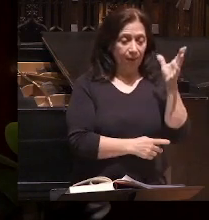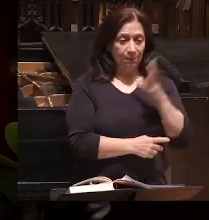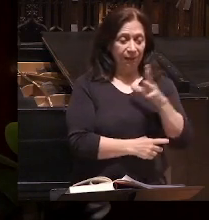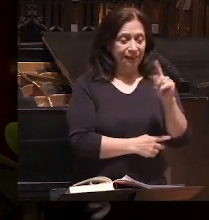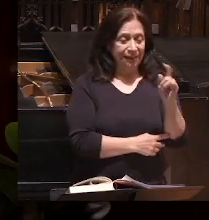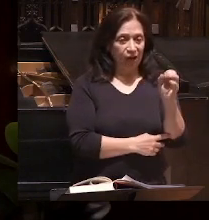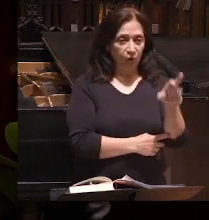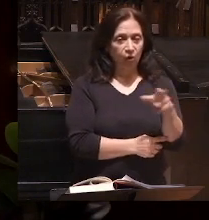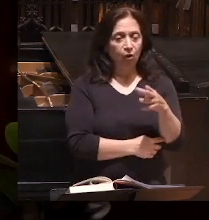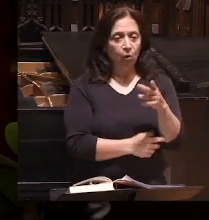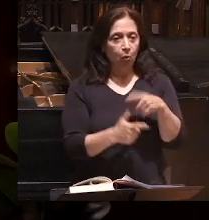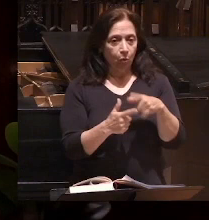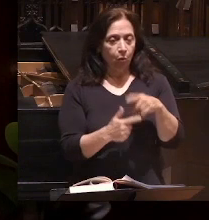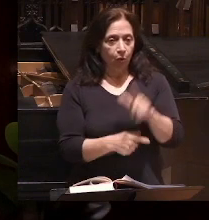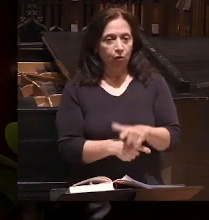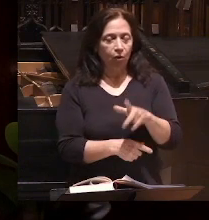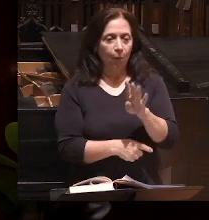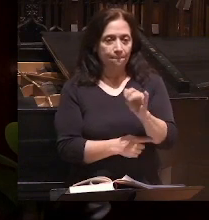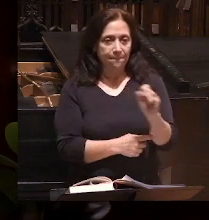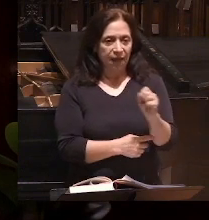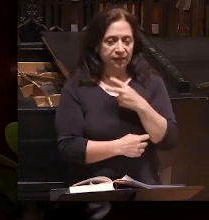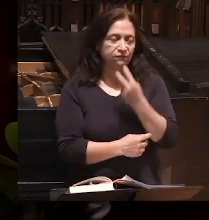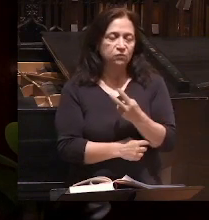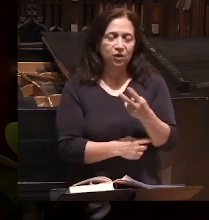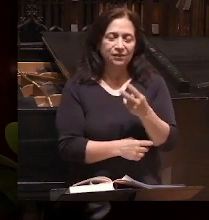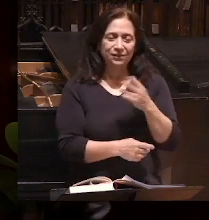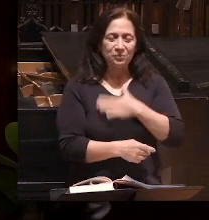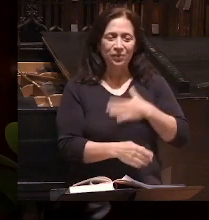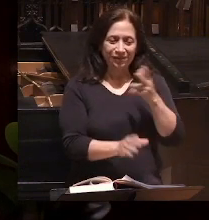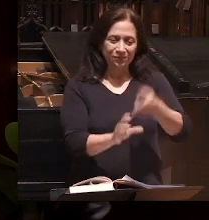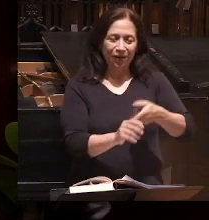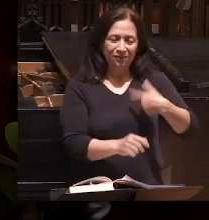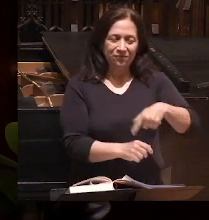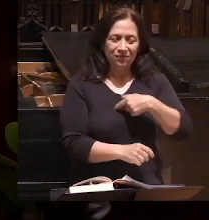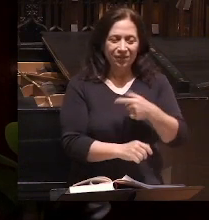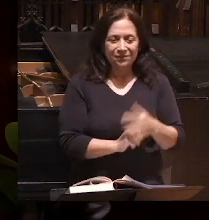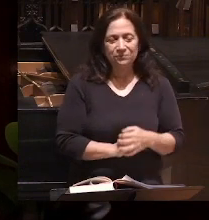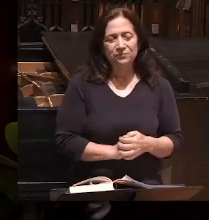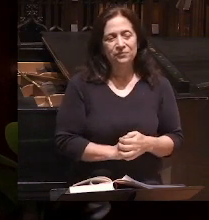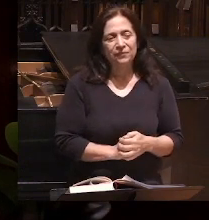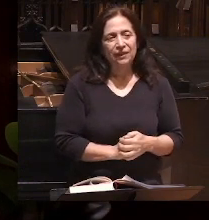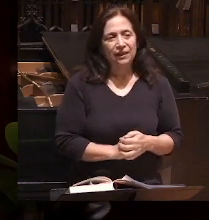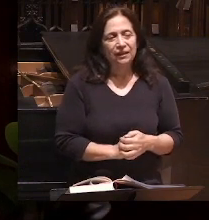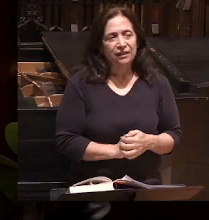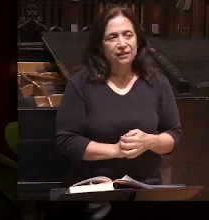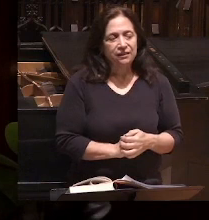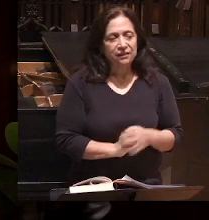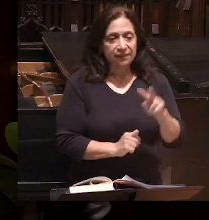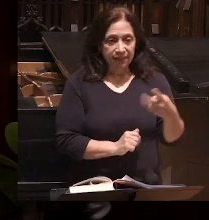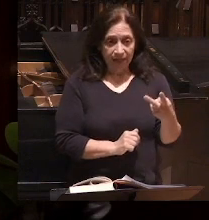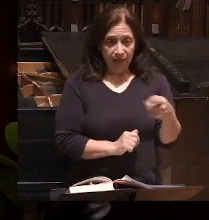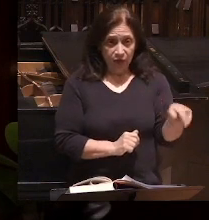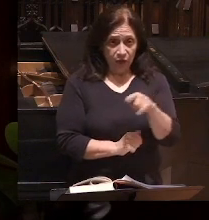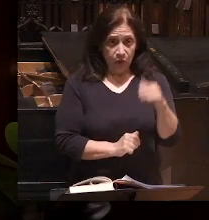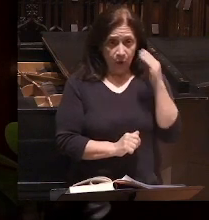that, please come to that Tuesday rehearsal and then sing with us on the Sunday morning. And the second thing is, you've been